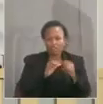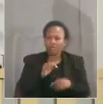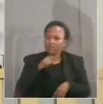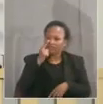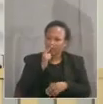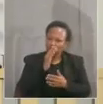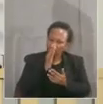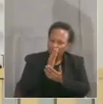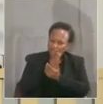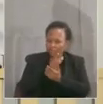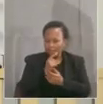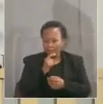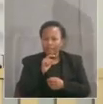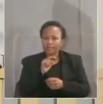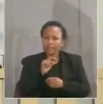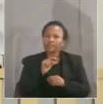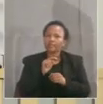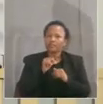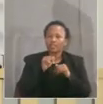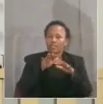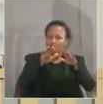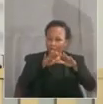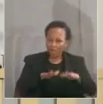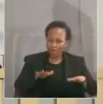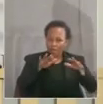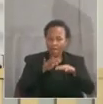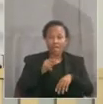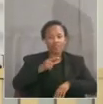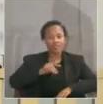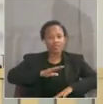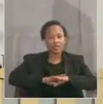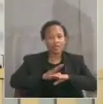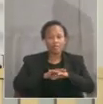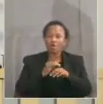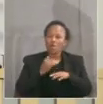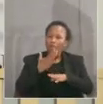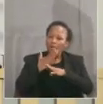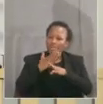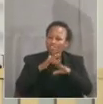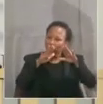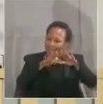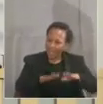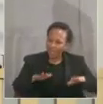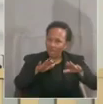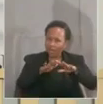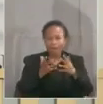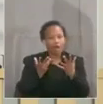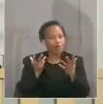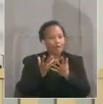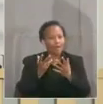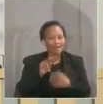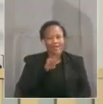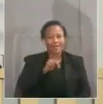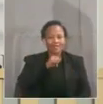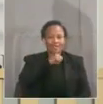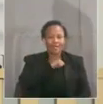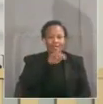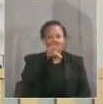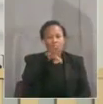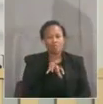operational area. In this case, the mission or operational area was the province of